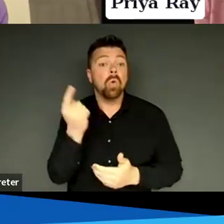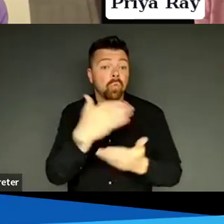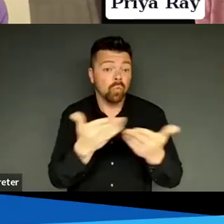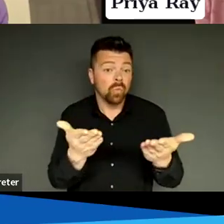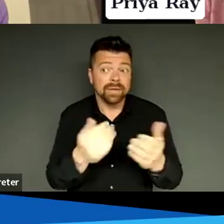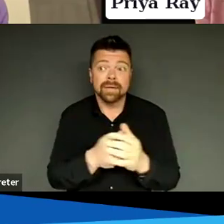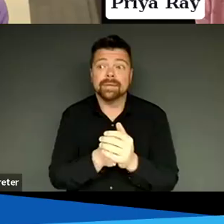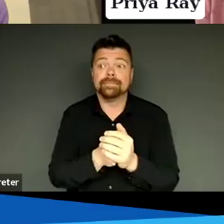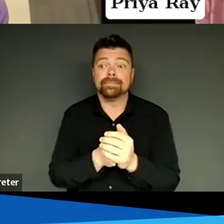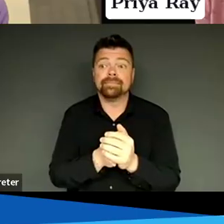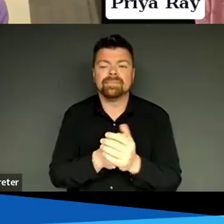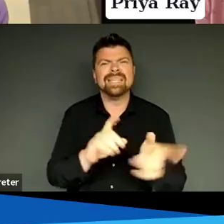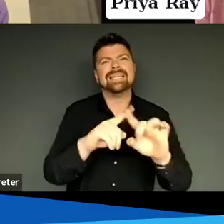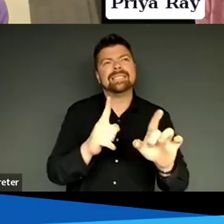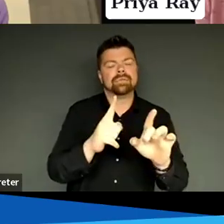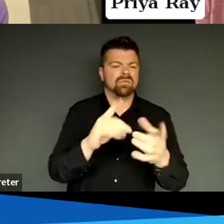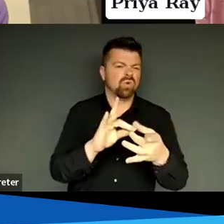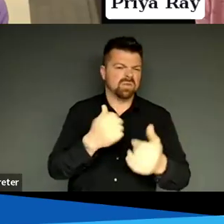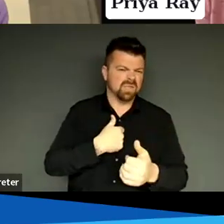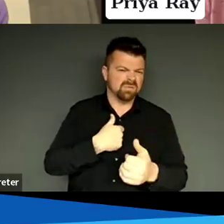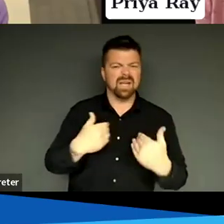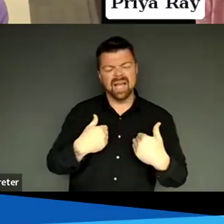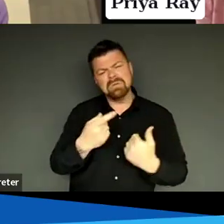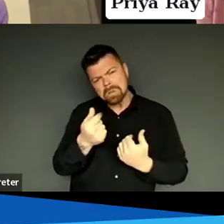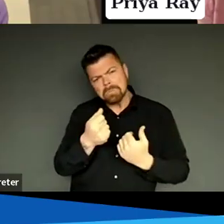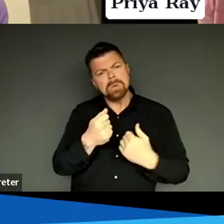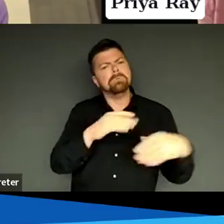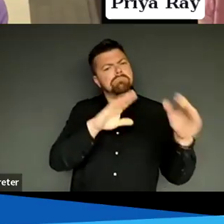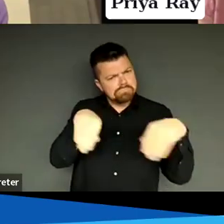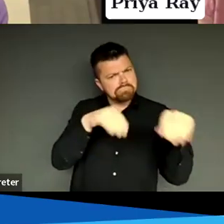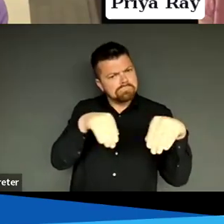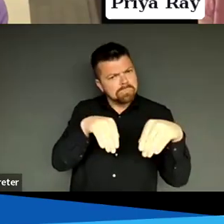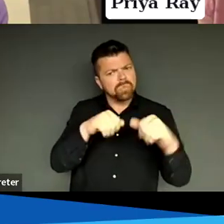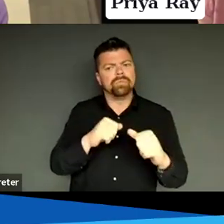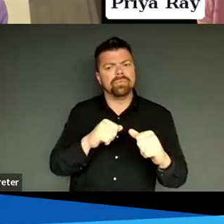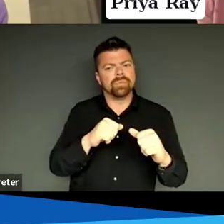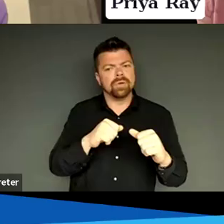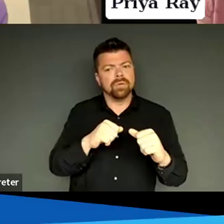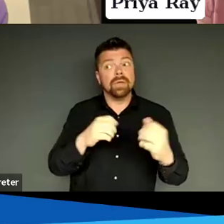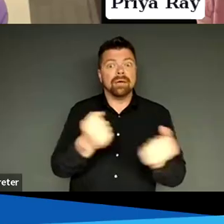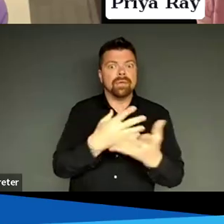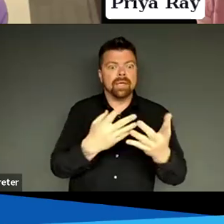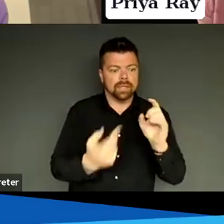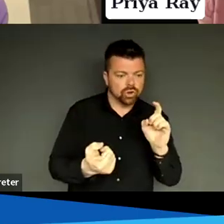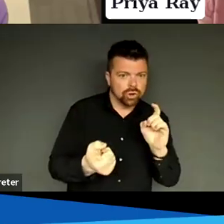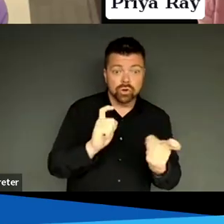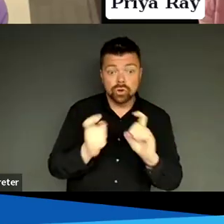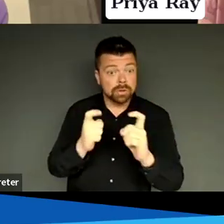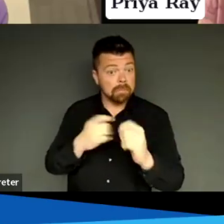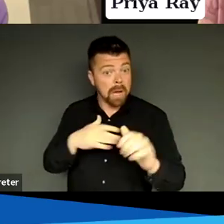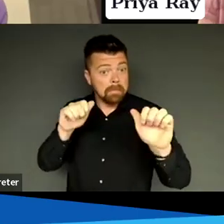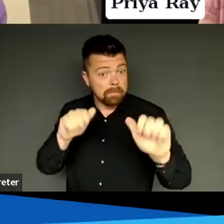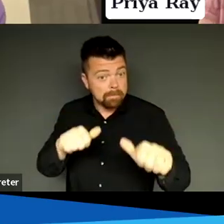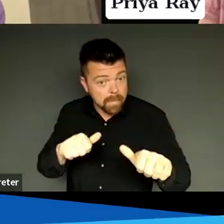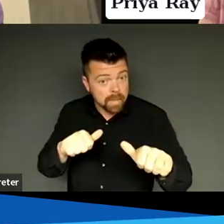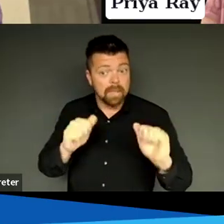is different about me is I have some ambulation still, despite the ongoing changes in my ability